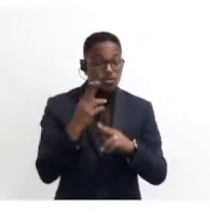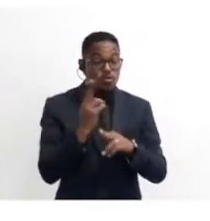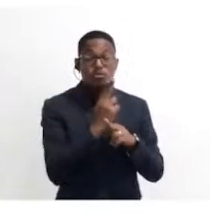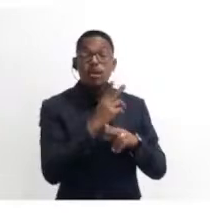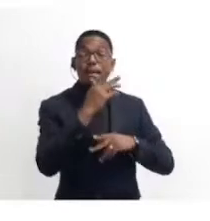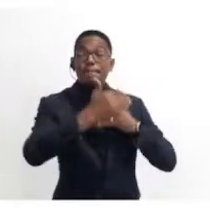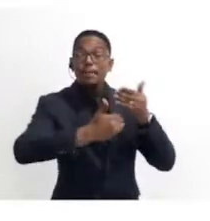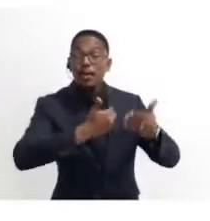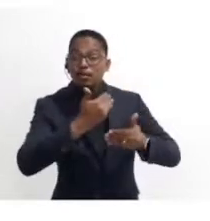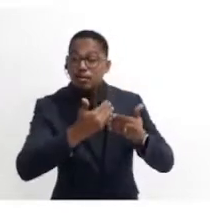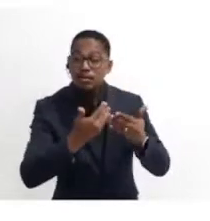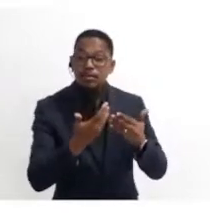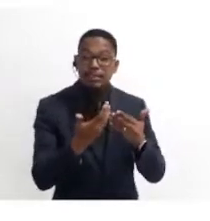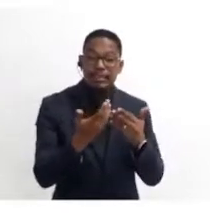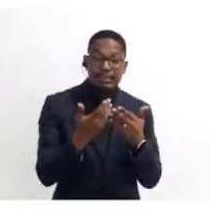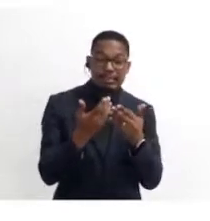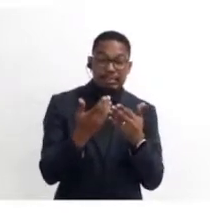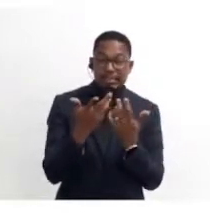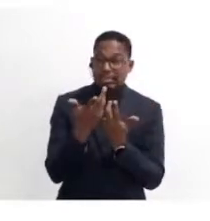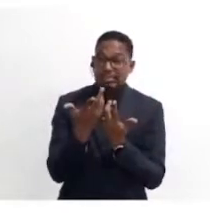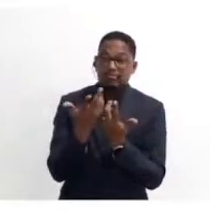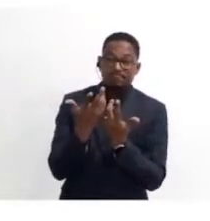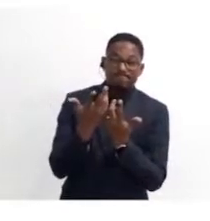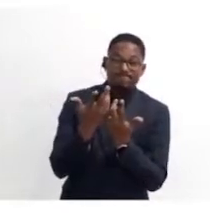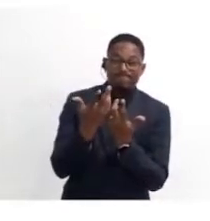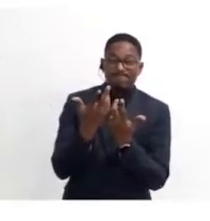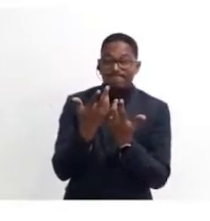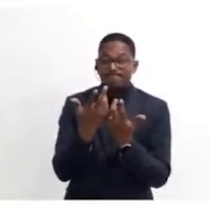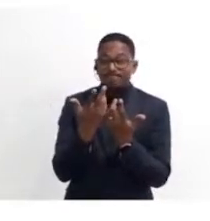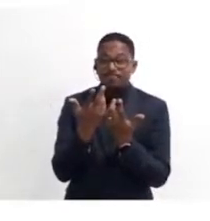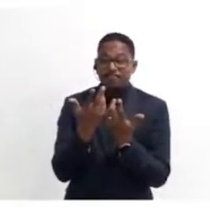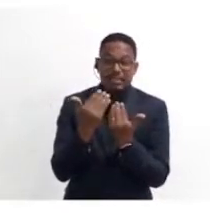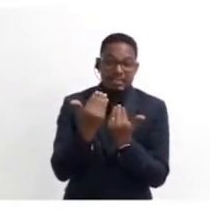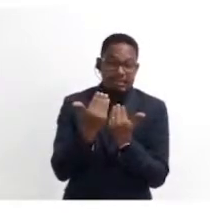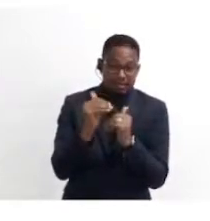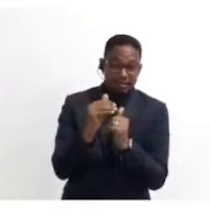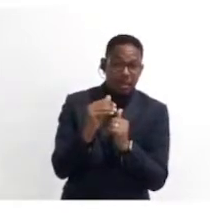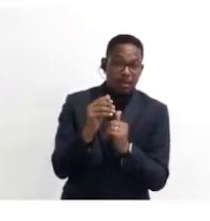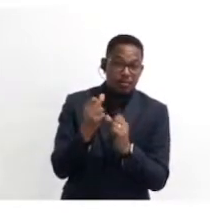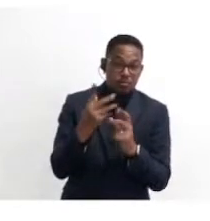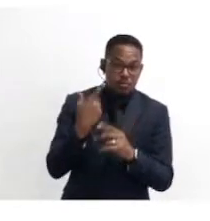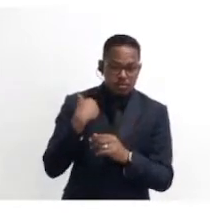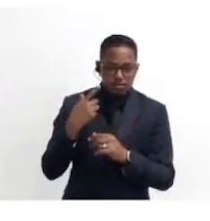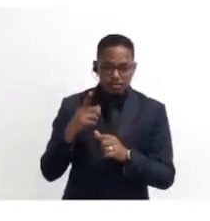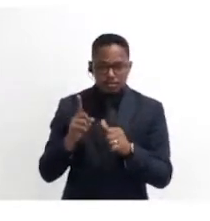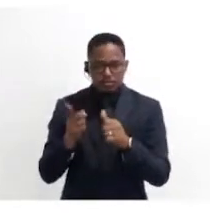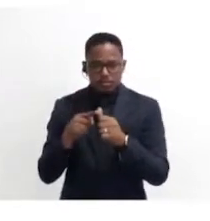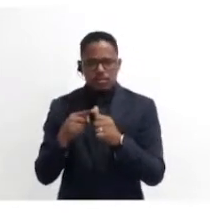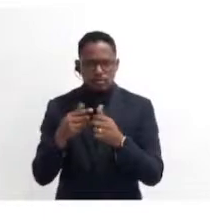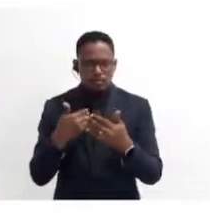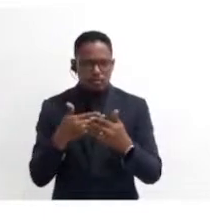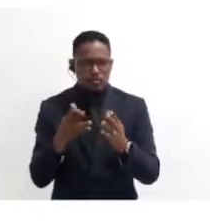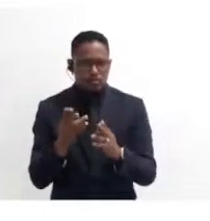we sometimes use it also in packaging and assembly, especially here in dicing